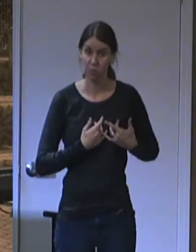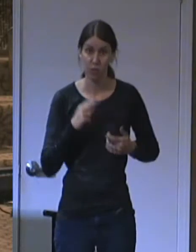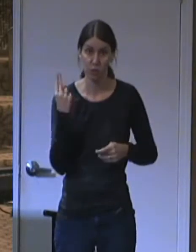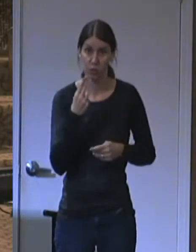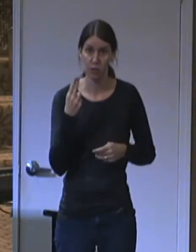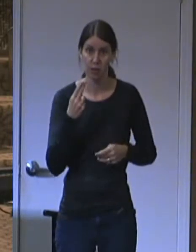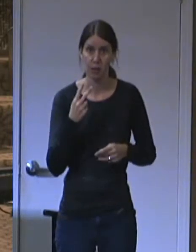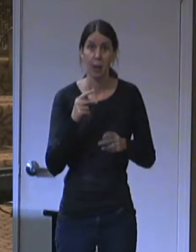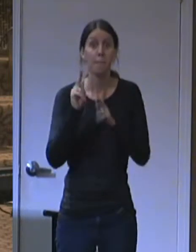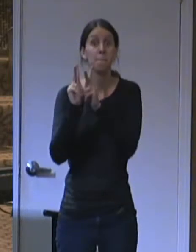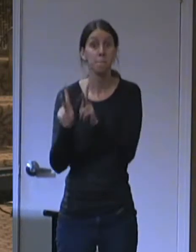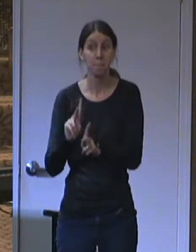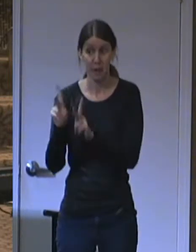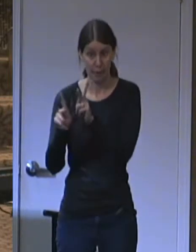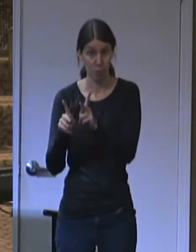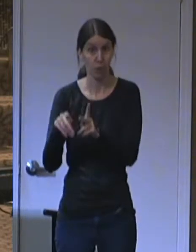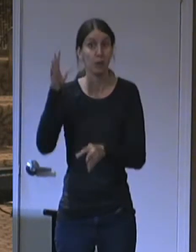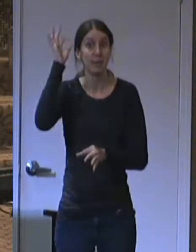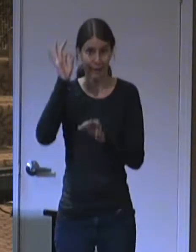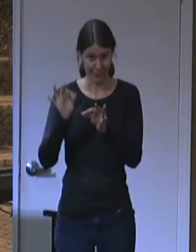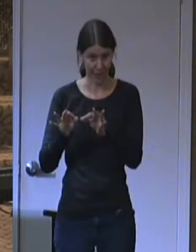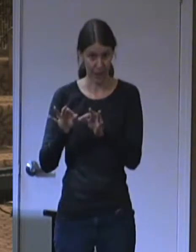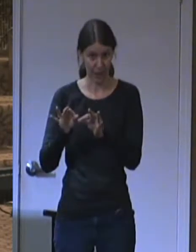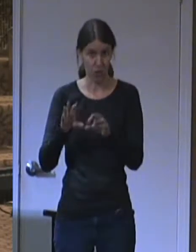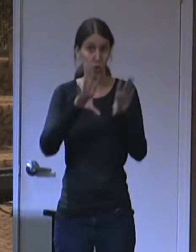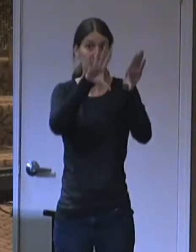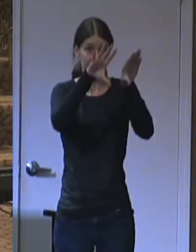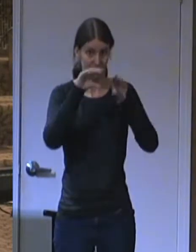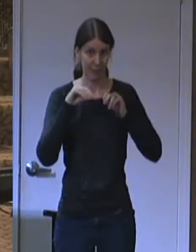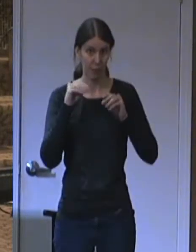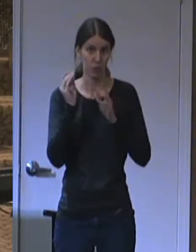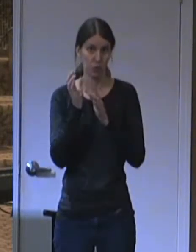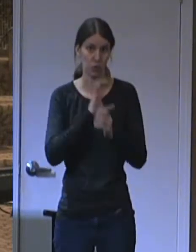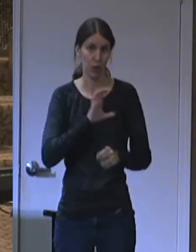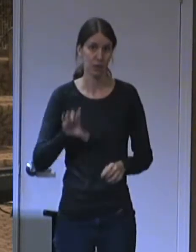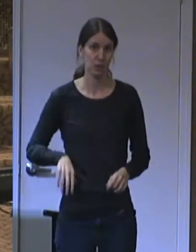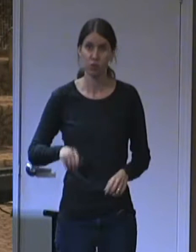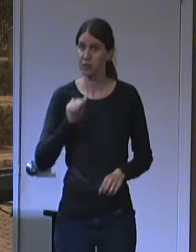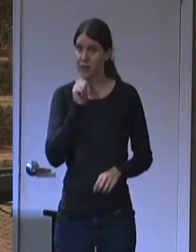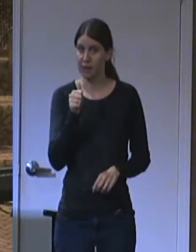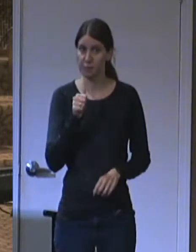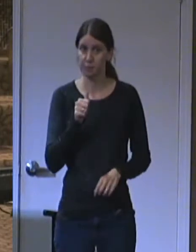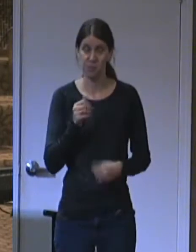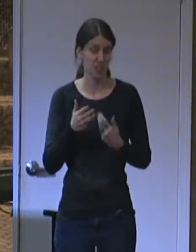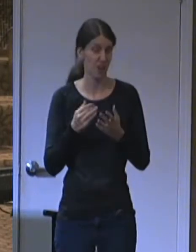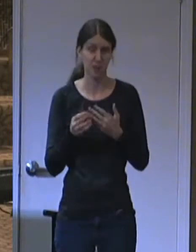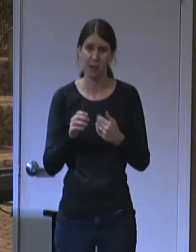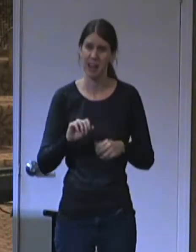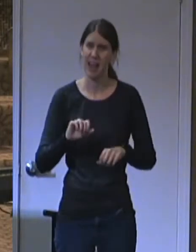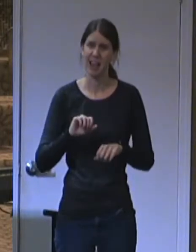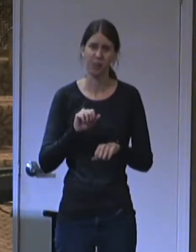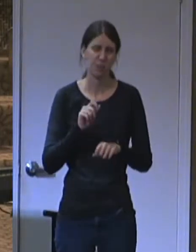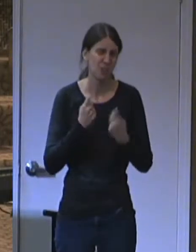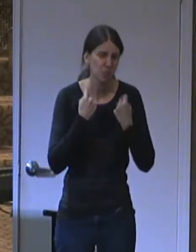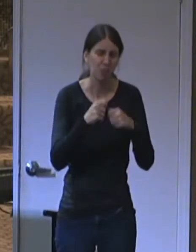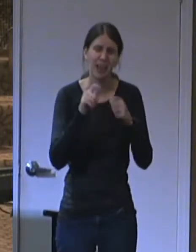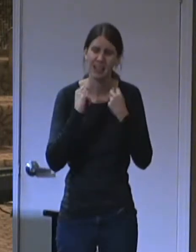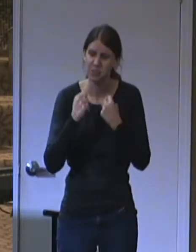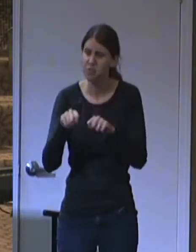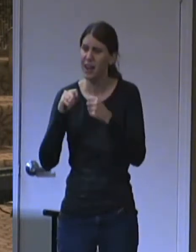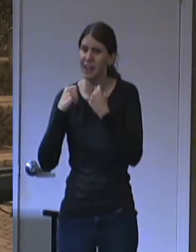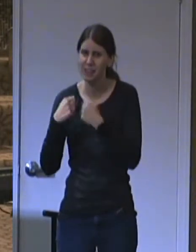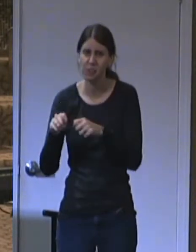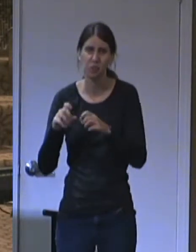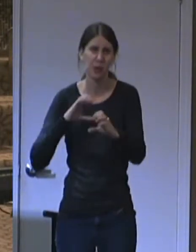people still have a choice whether or not to choose Christ. Okay? No matter how hard we try and we